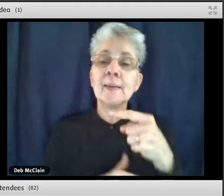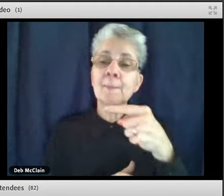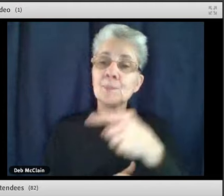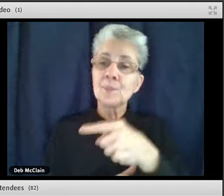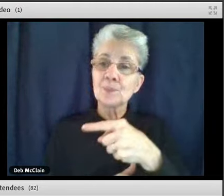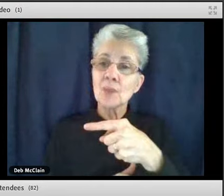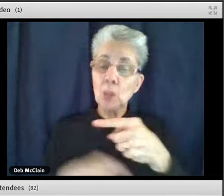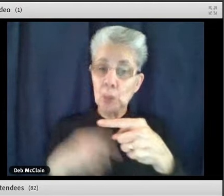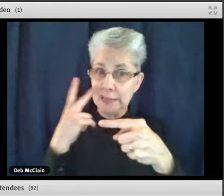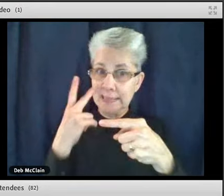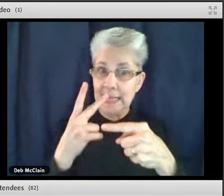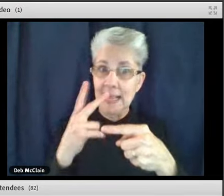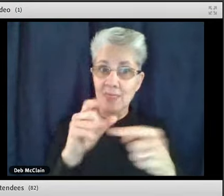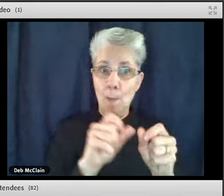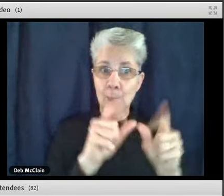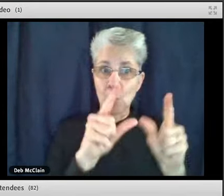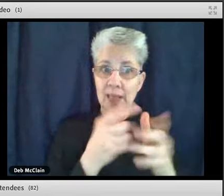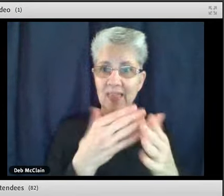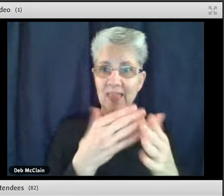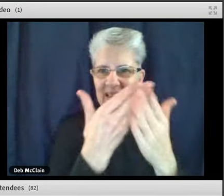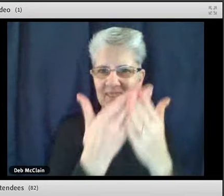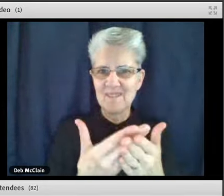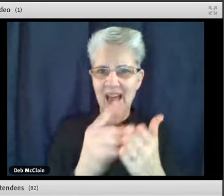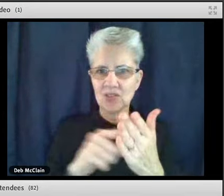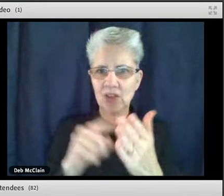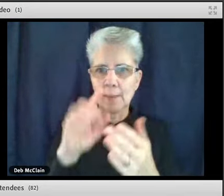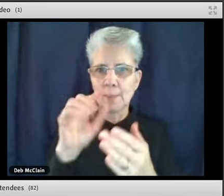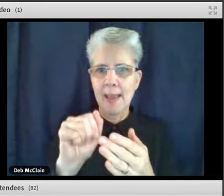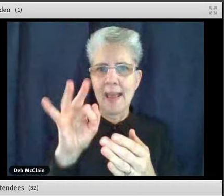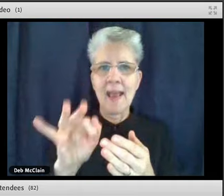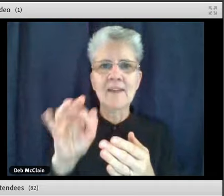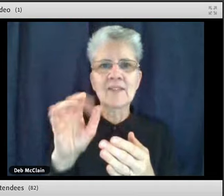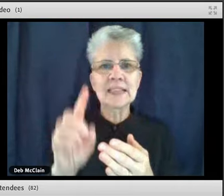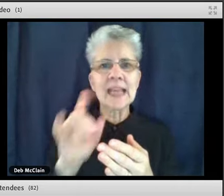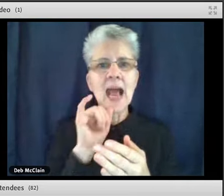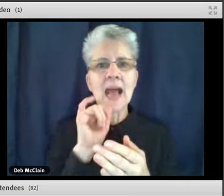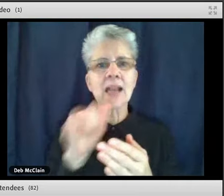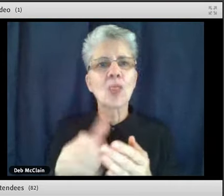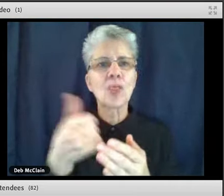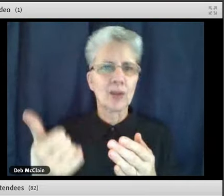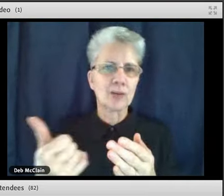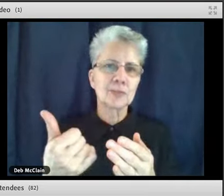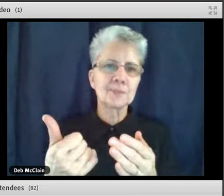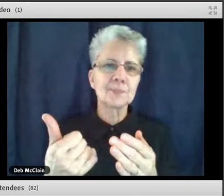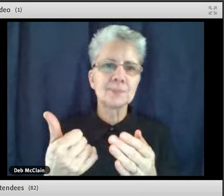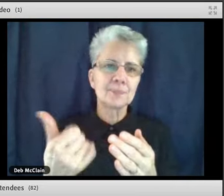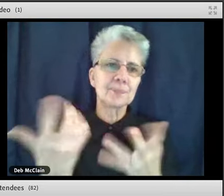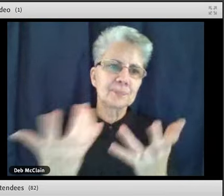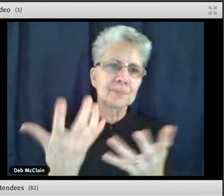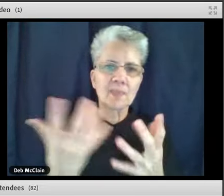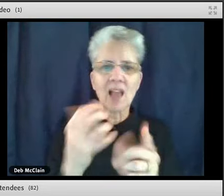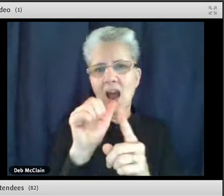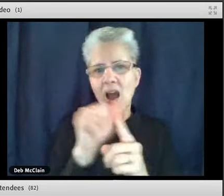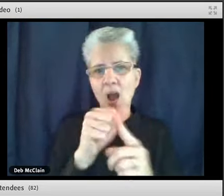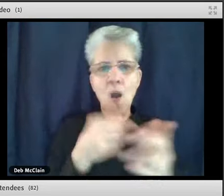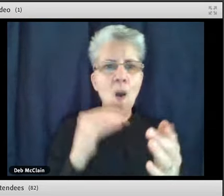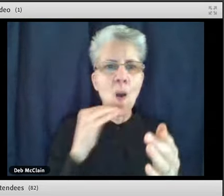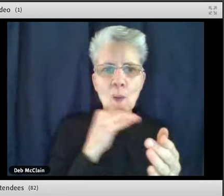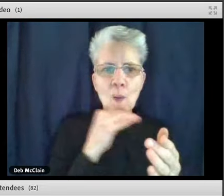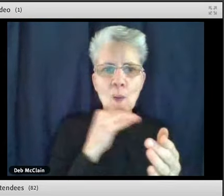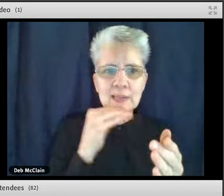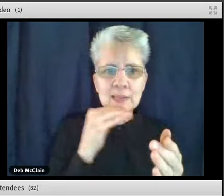okay, that's nice. You can just gargle, and that's going to help, vinegar, salt. Thinking, oh, okay, well, that's kind of like disinfecting, that